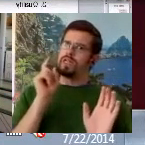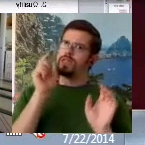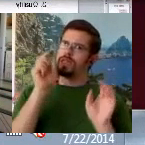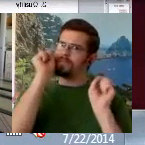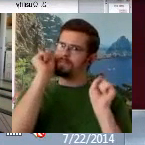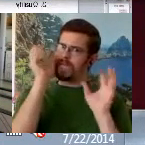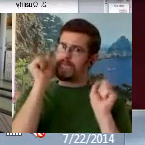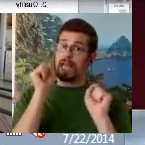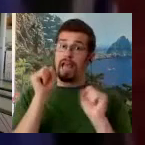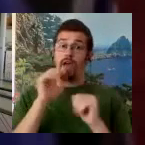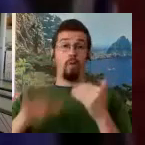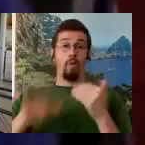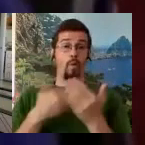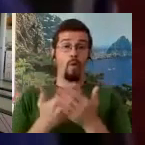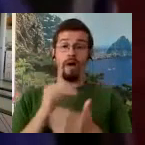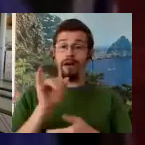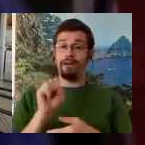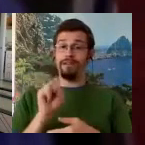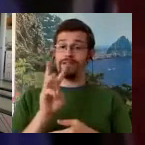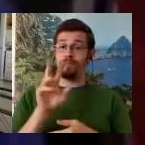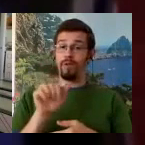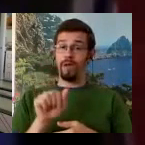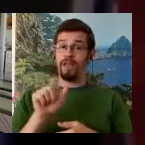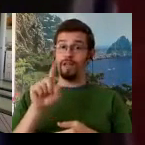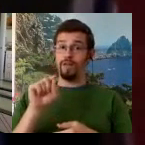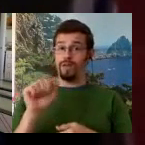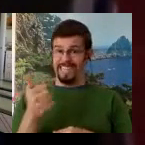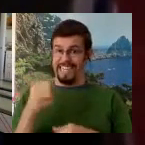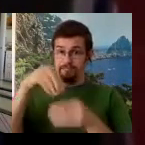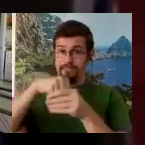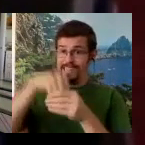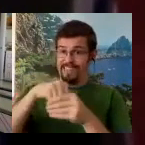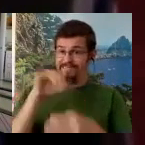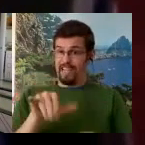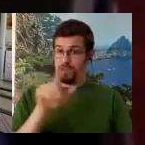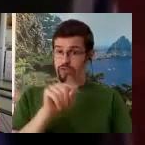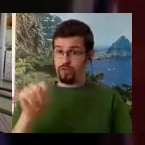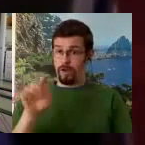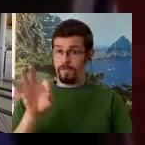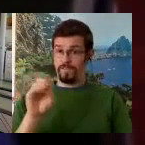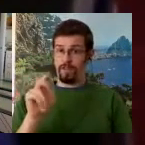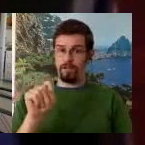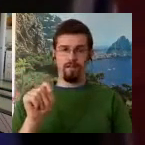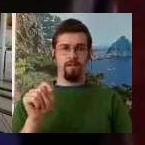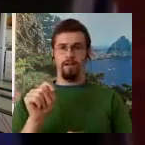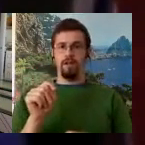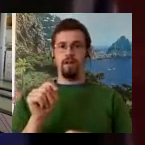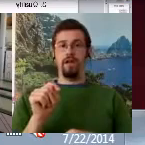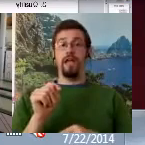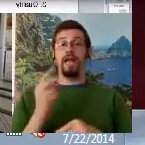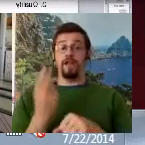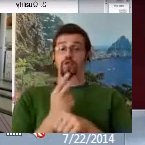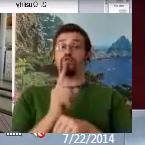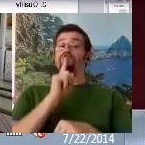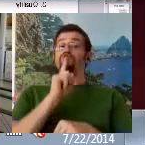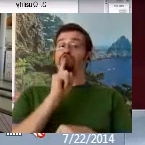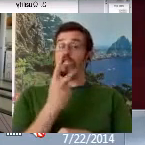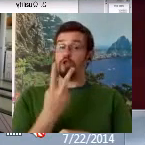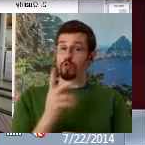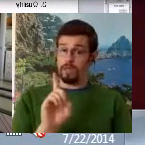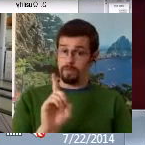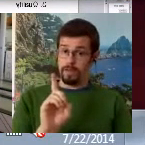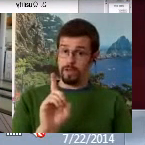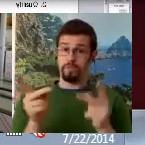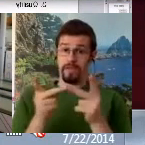ISWA 2010 into the font. He uses real 2-dimensional placement, where however